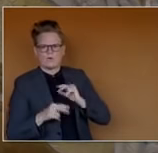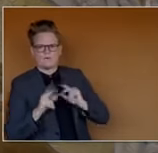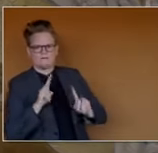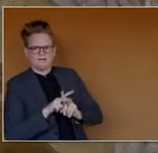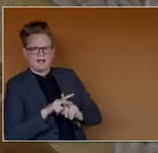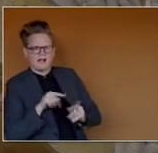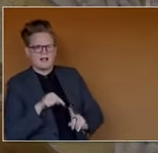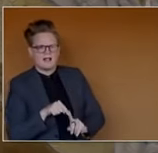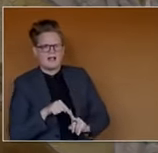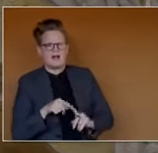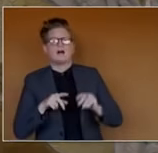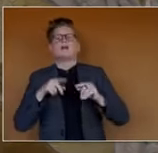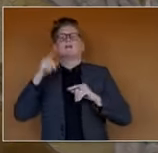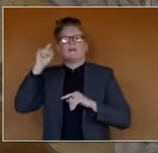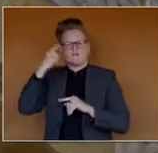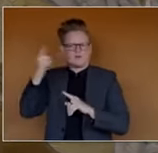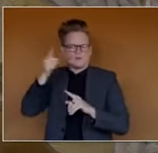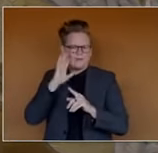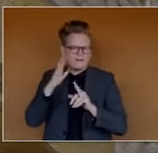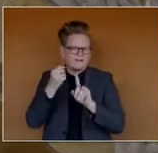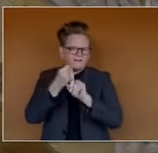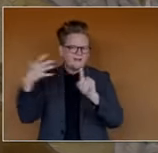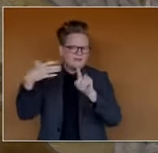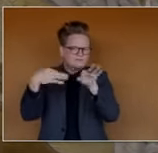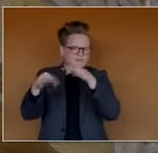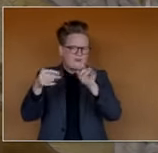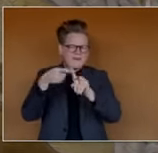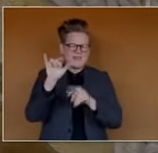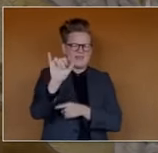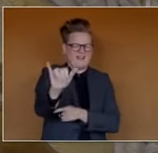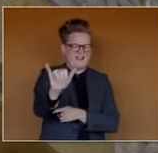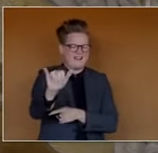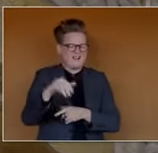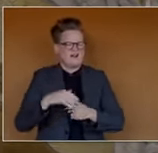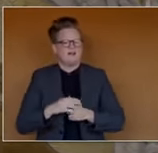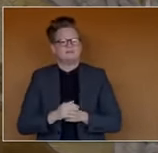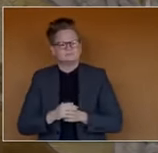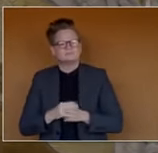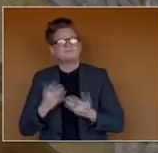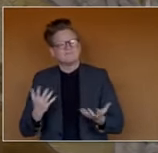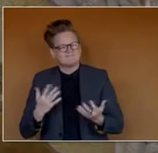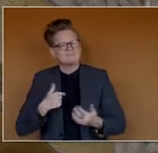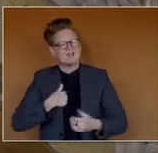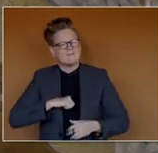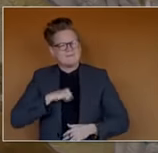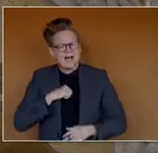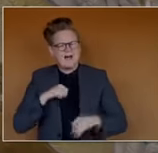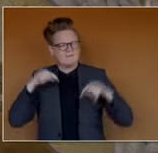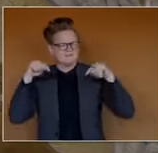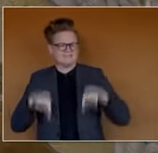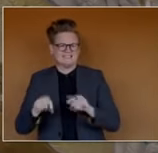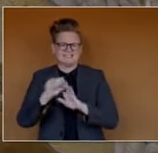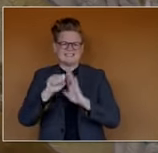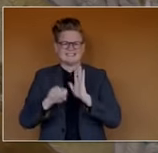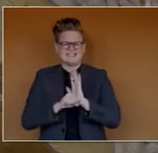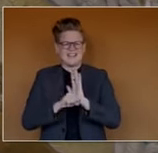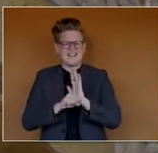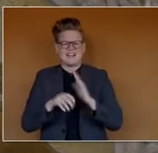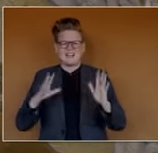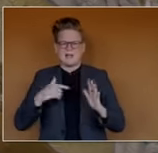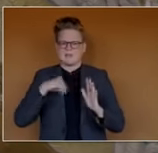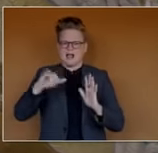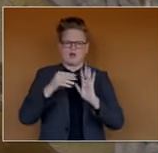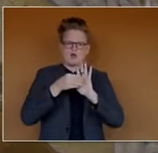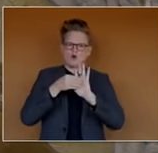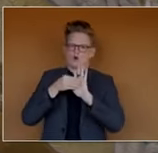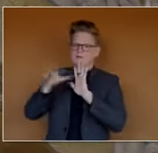very proud that we are a state that reflects the type of values that